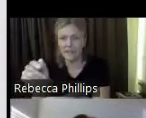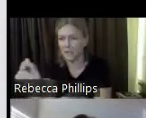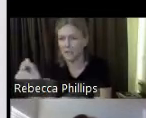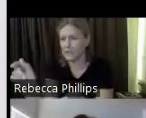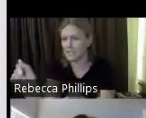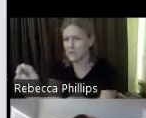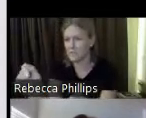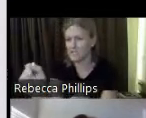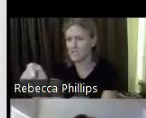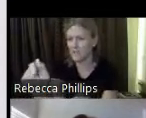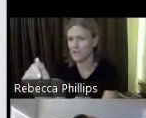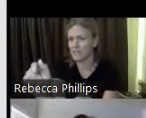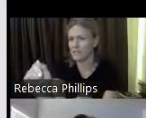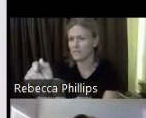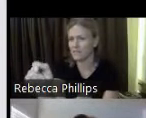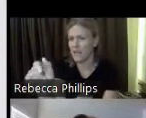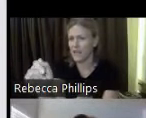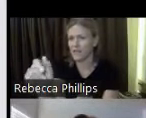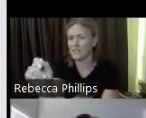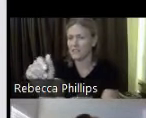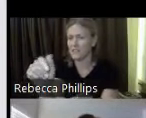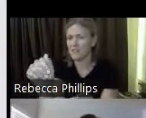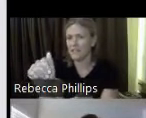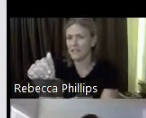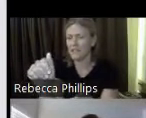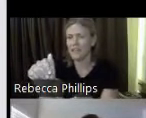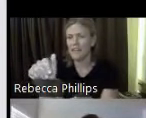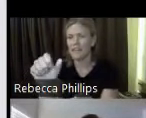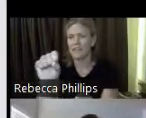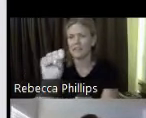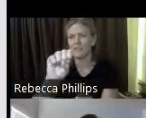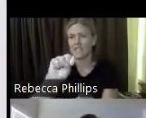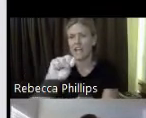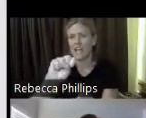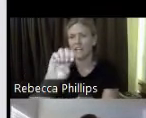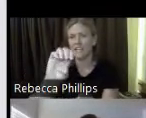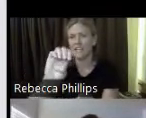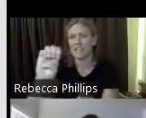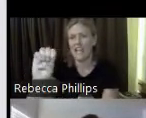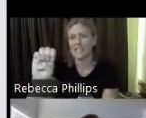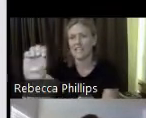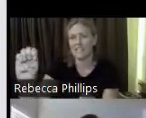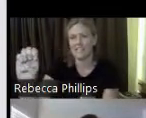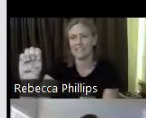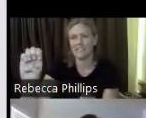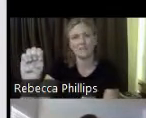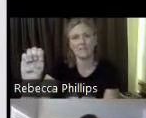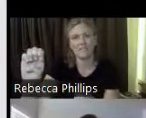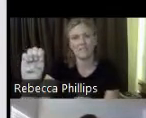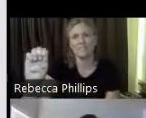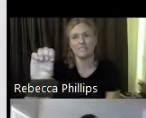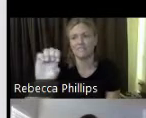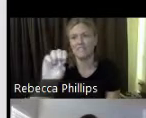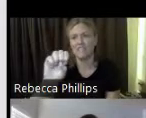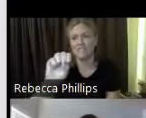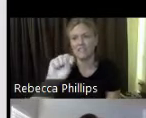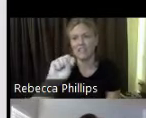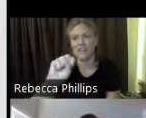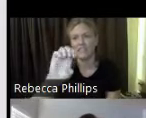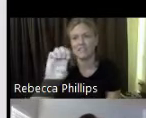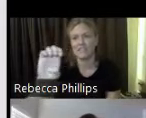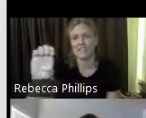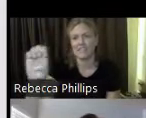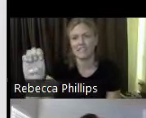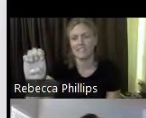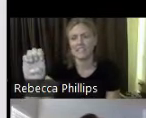little bit like when you're just kind of brushing your fingers. I learned a little bit, and they do signed exact English. So it's C, so